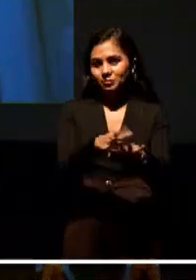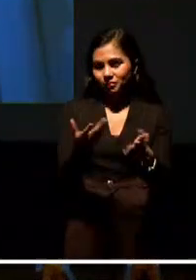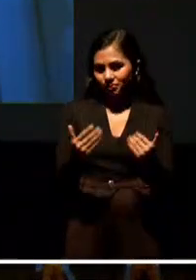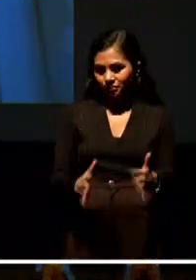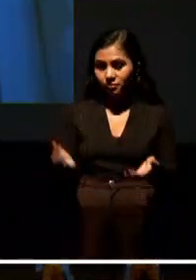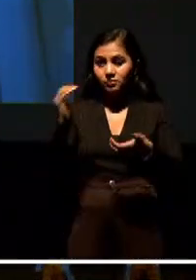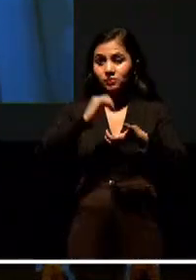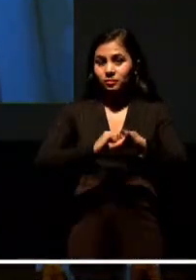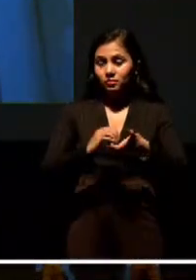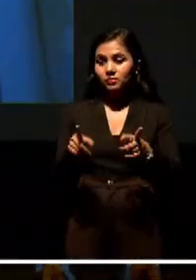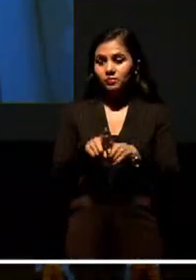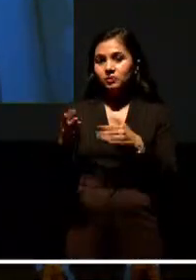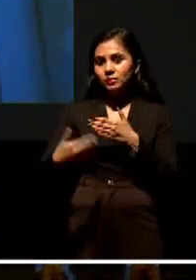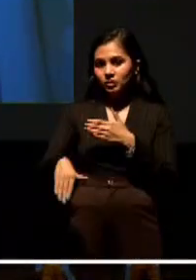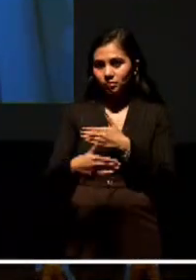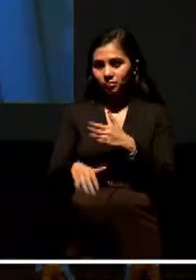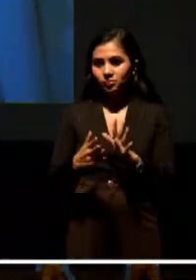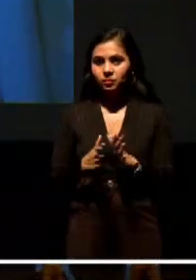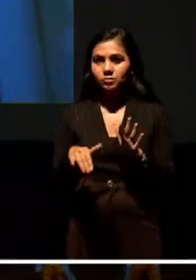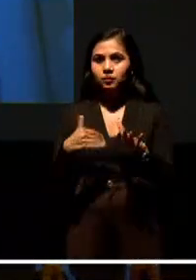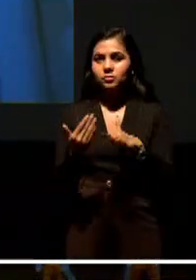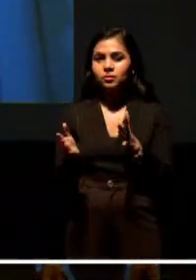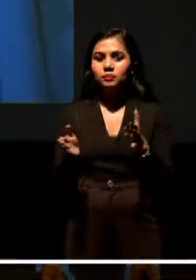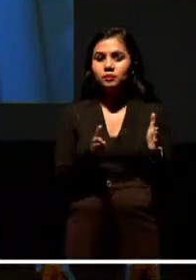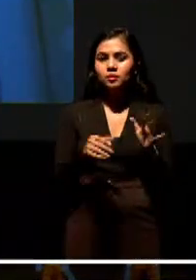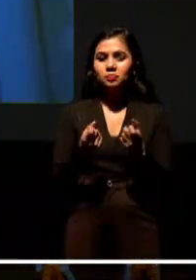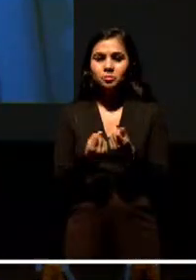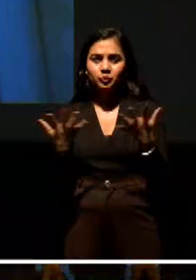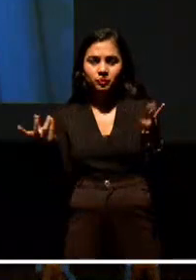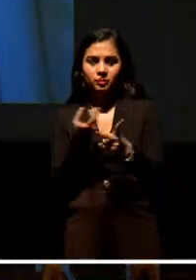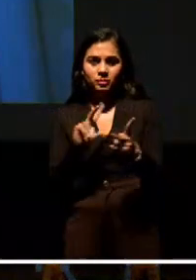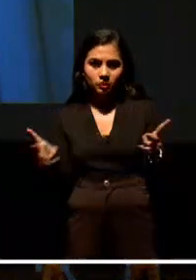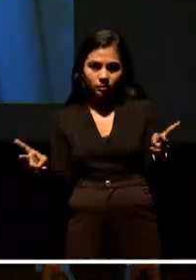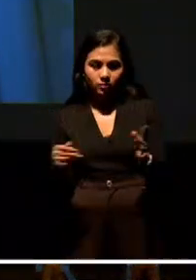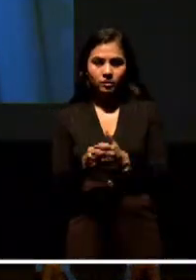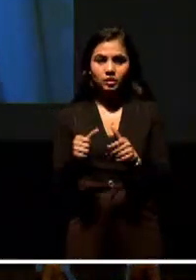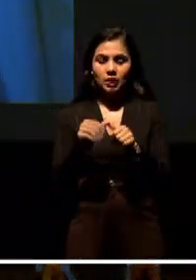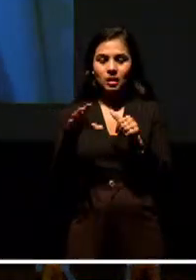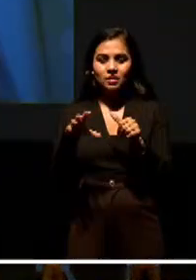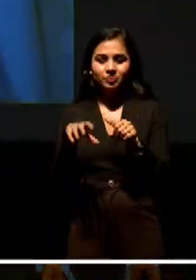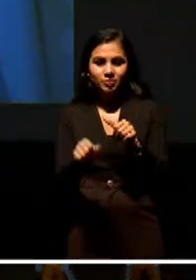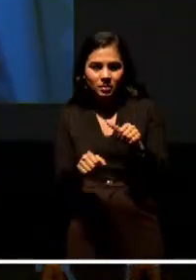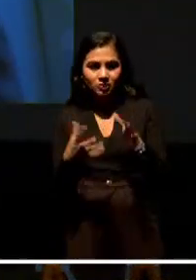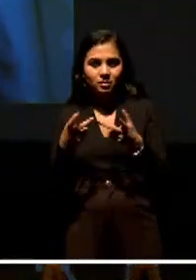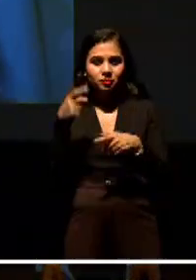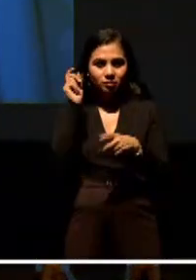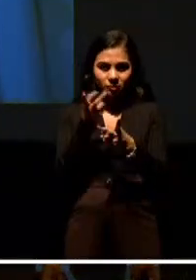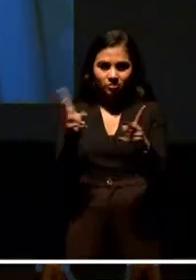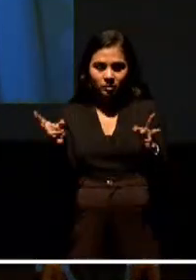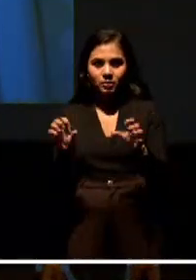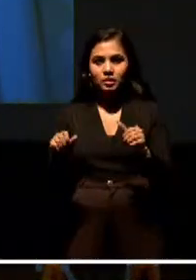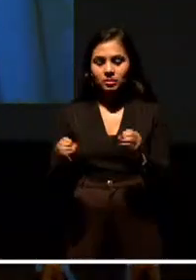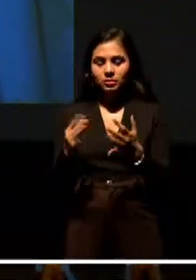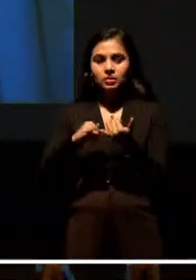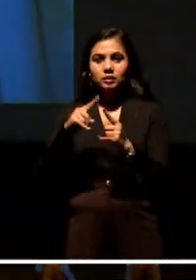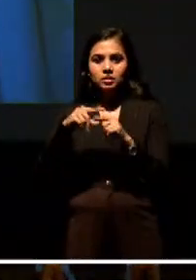collaboration which we are going right now. Apart, we are collaborated with a lot of other assistive startups. Today only we have onboarded one